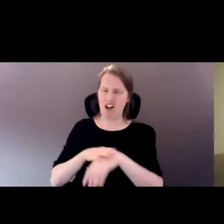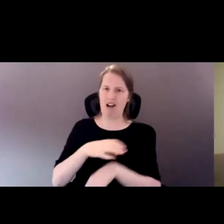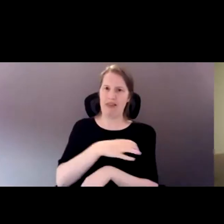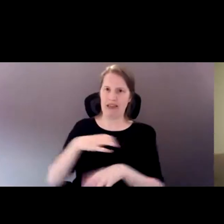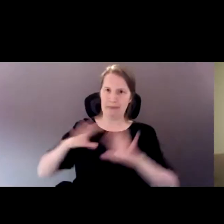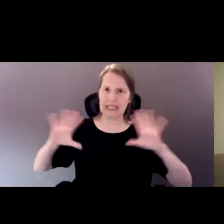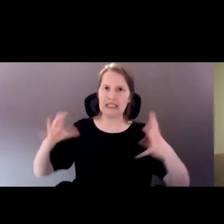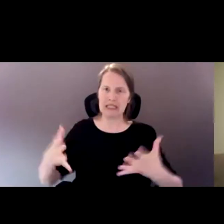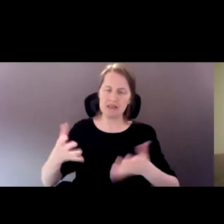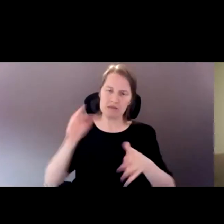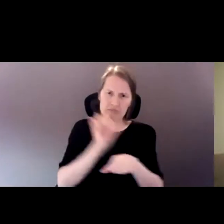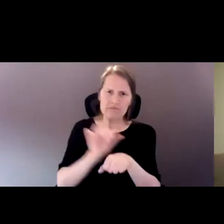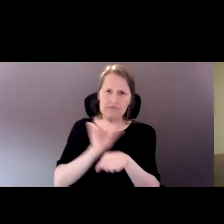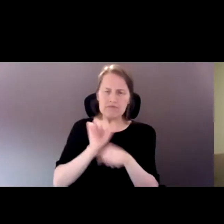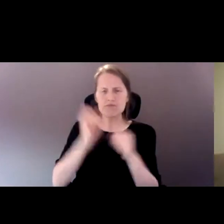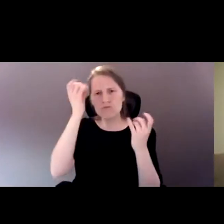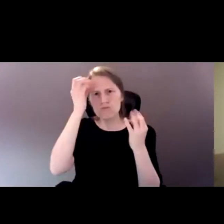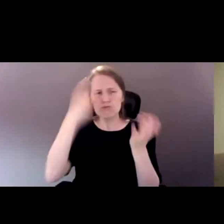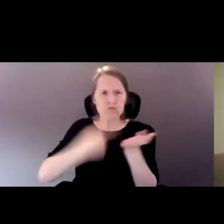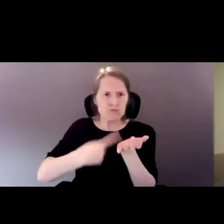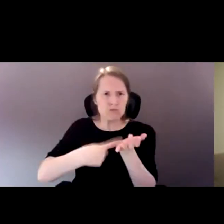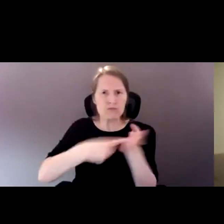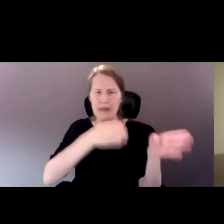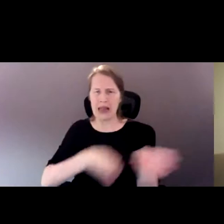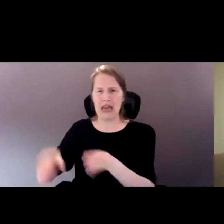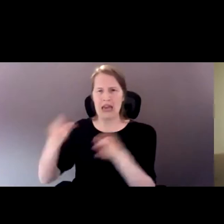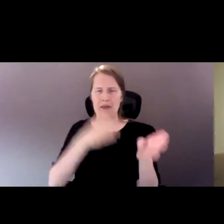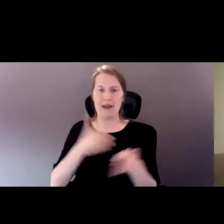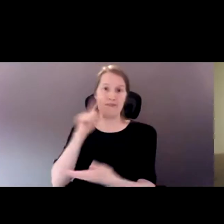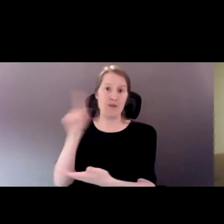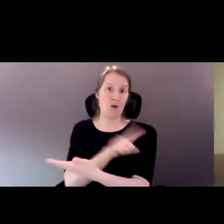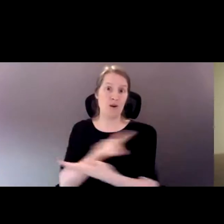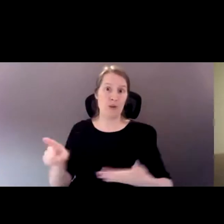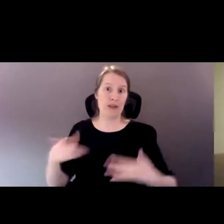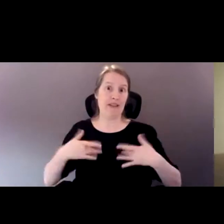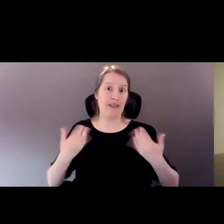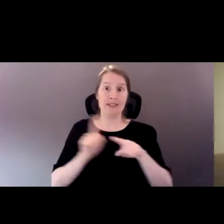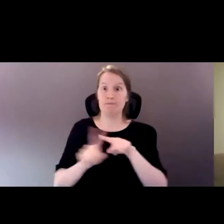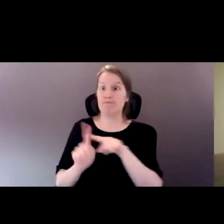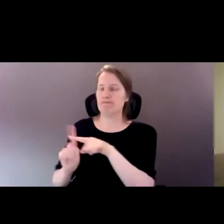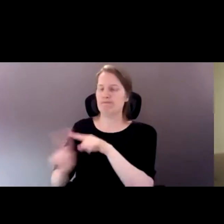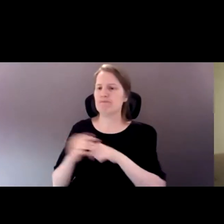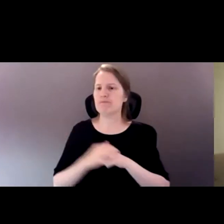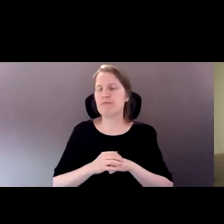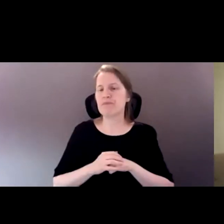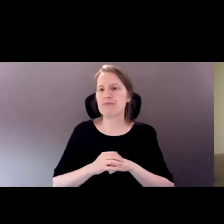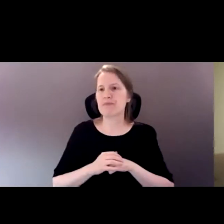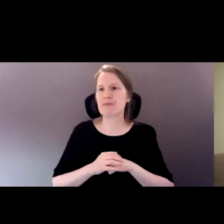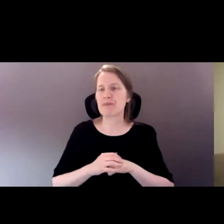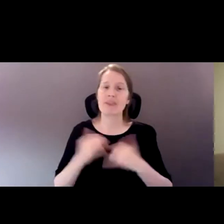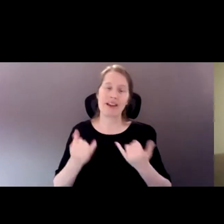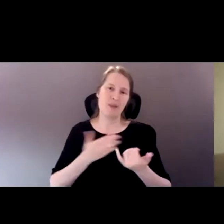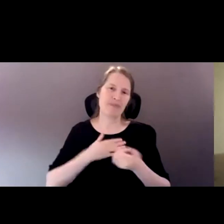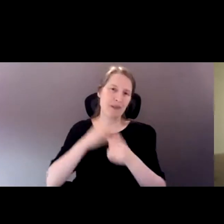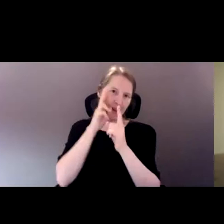Genocide Awareness Committee and took part in planning this year's events. And now it's my honor to